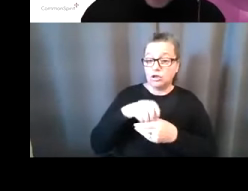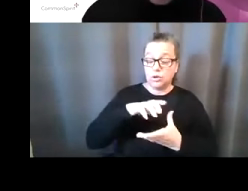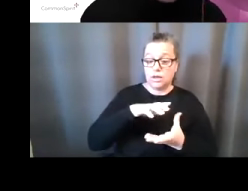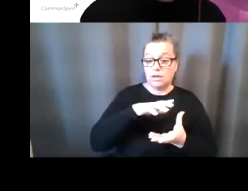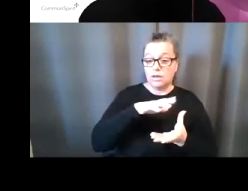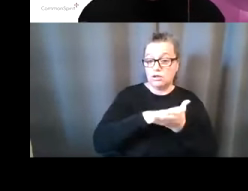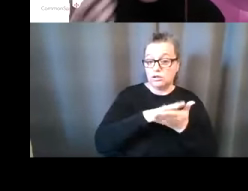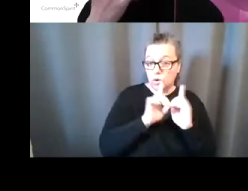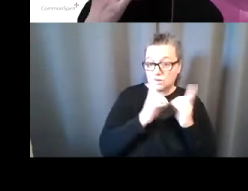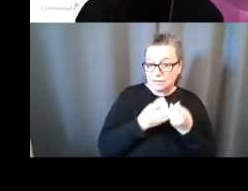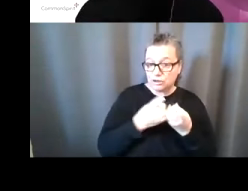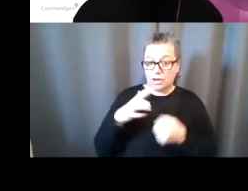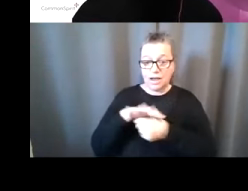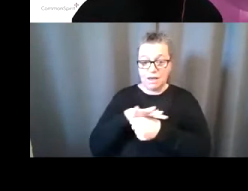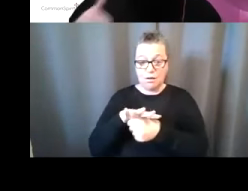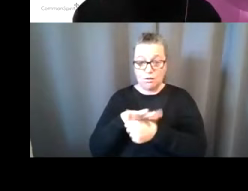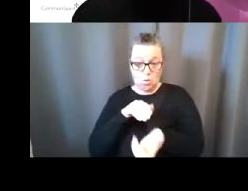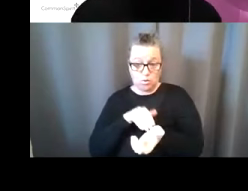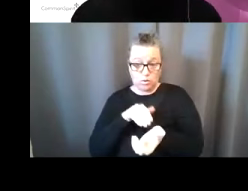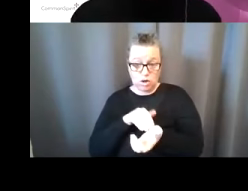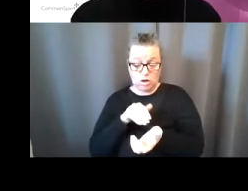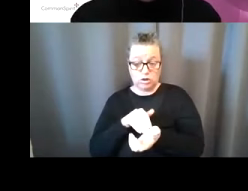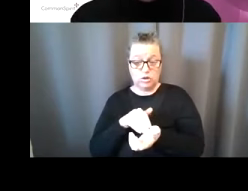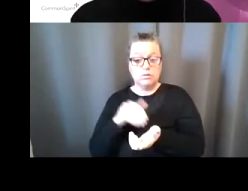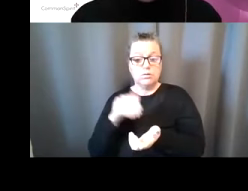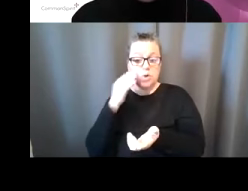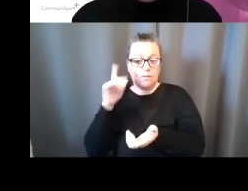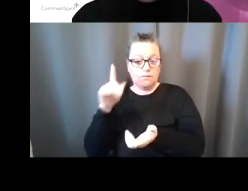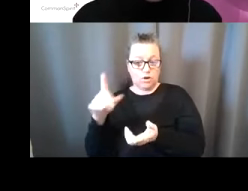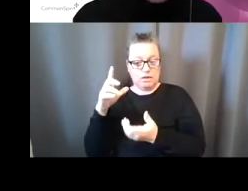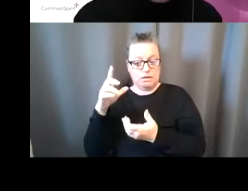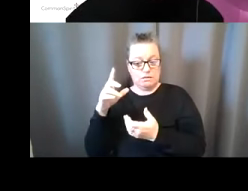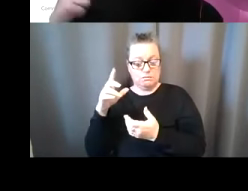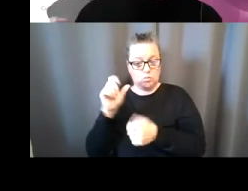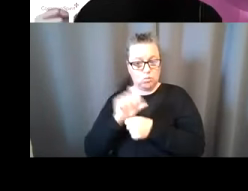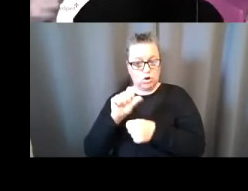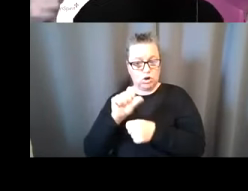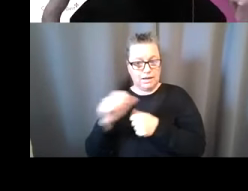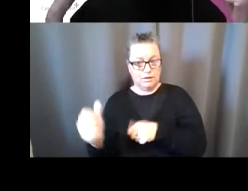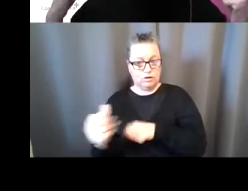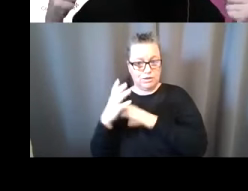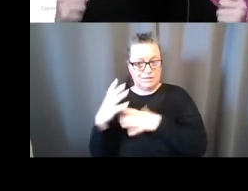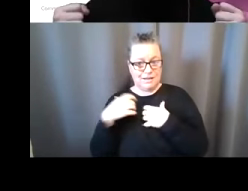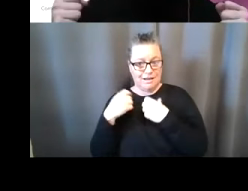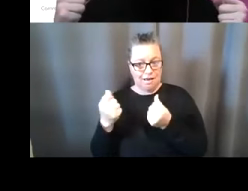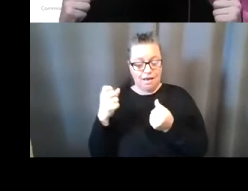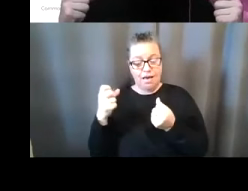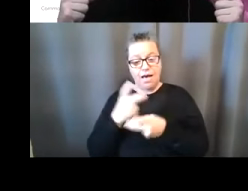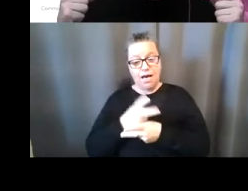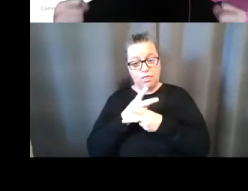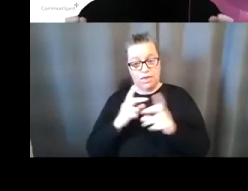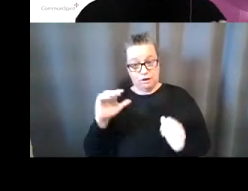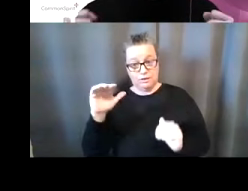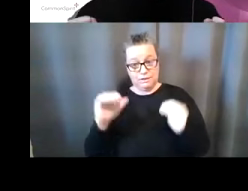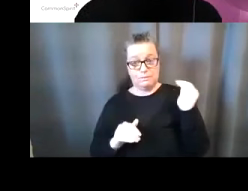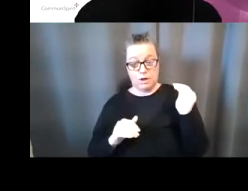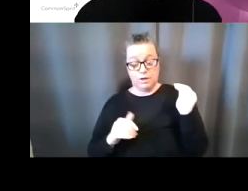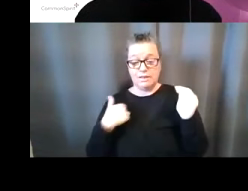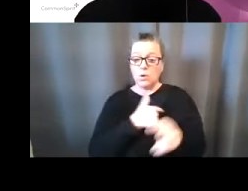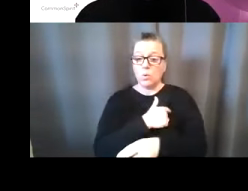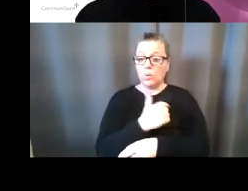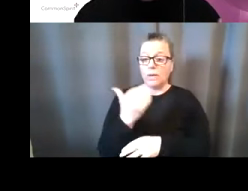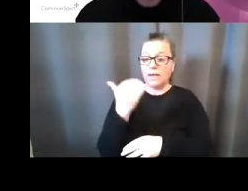a local physician known for his work in addressing healthcare disparities. Because we knew that it was so